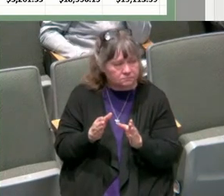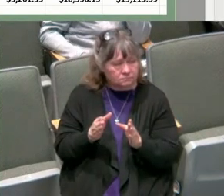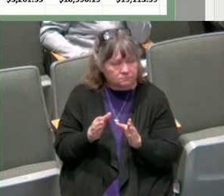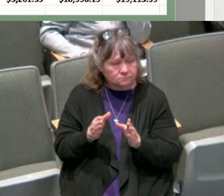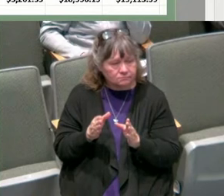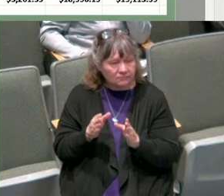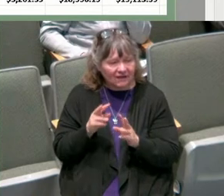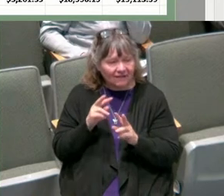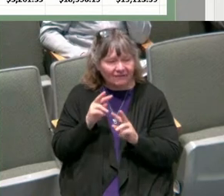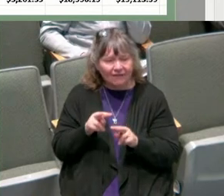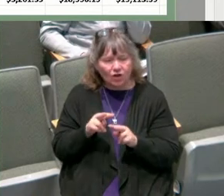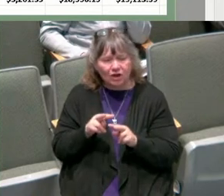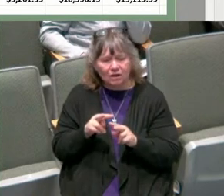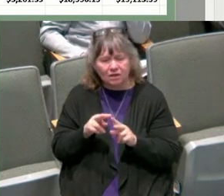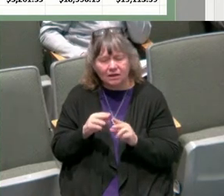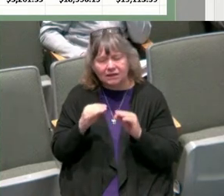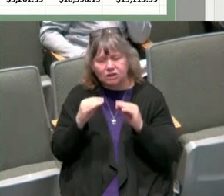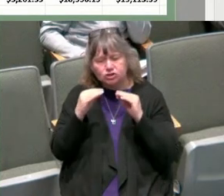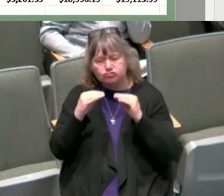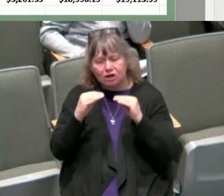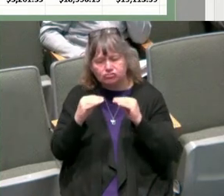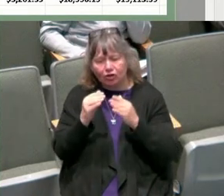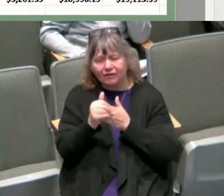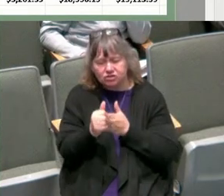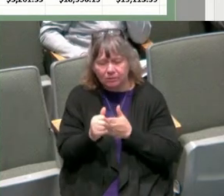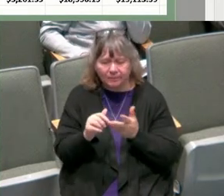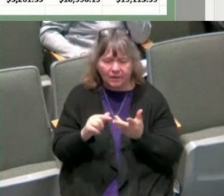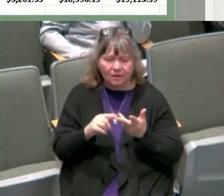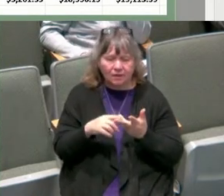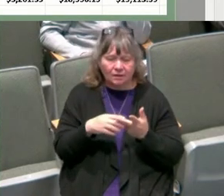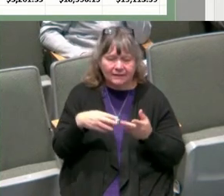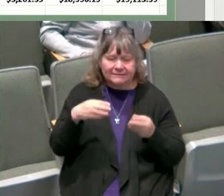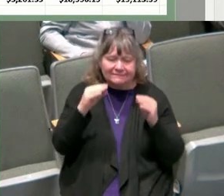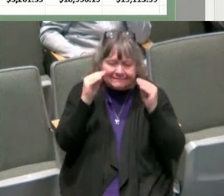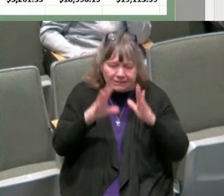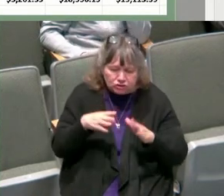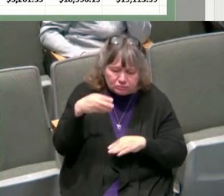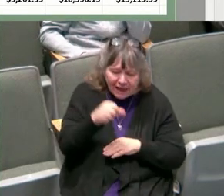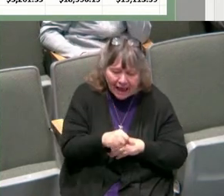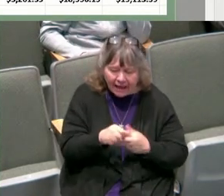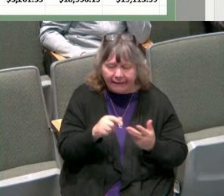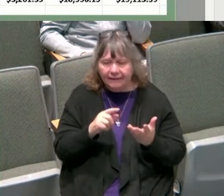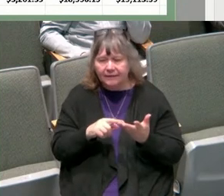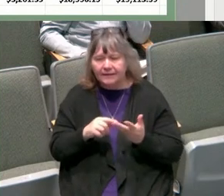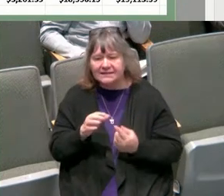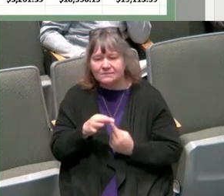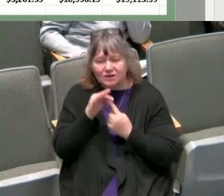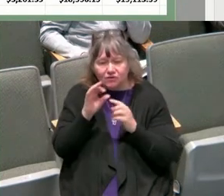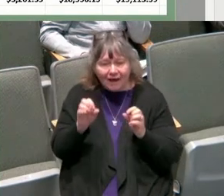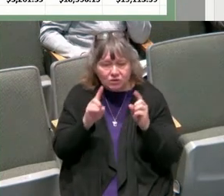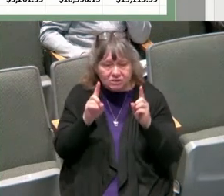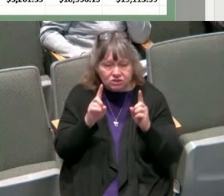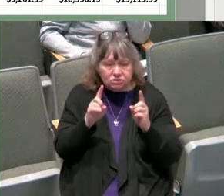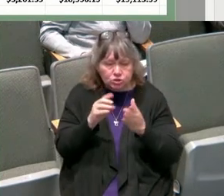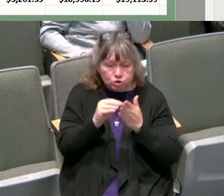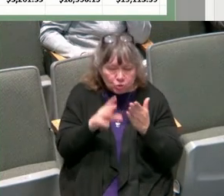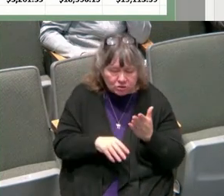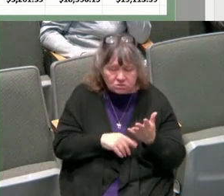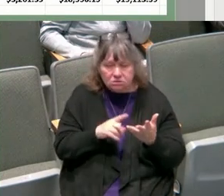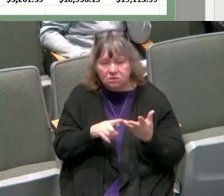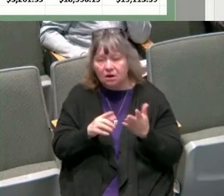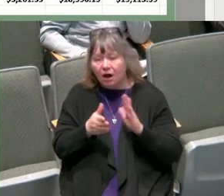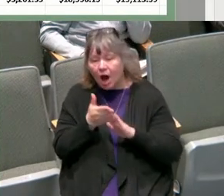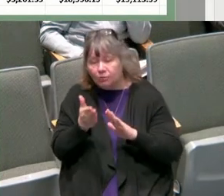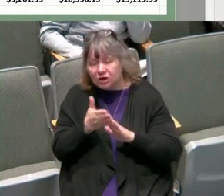they look at instructional leadership how we pay our teachers our special education pupil Services operations